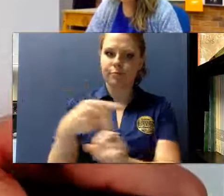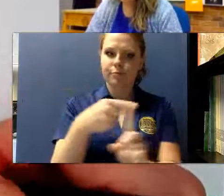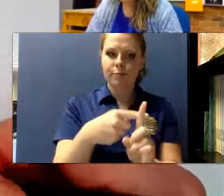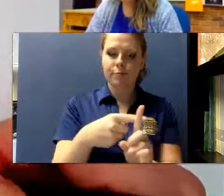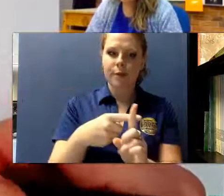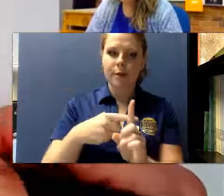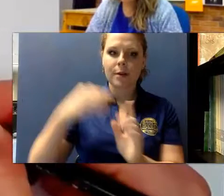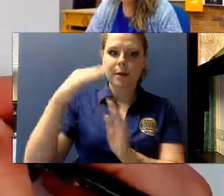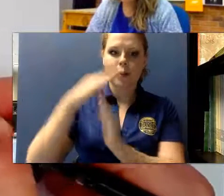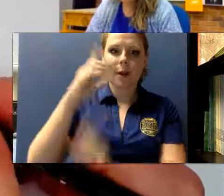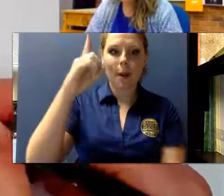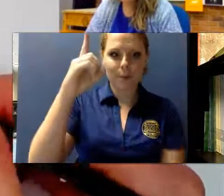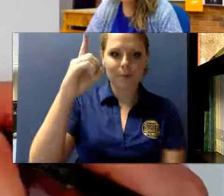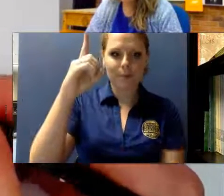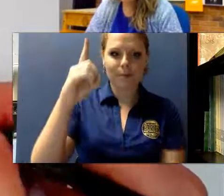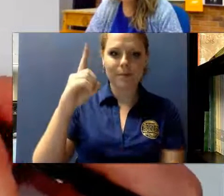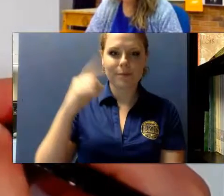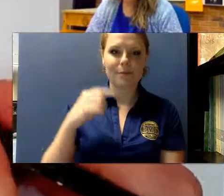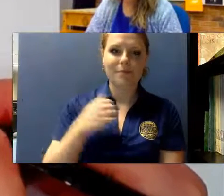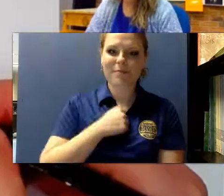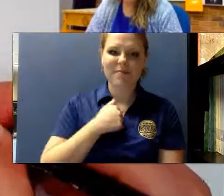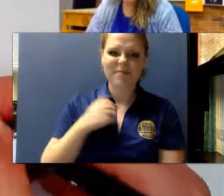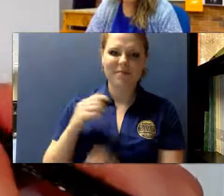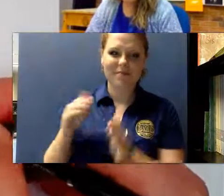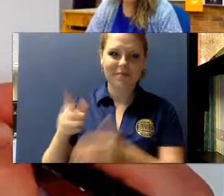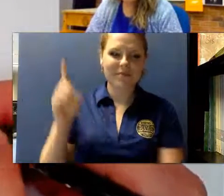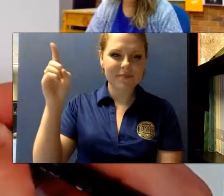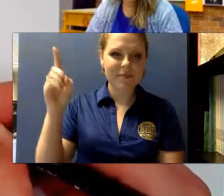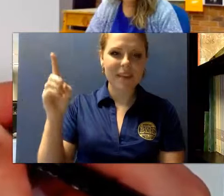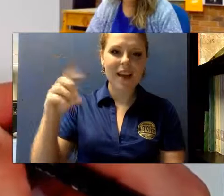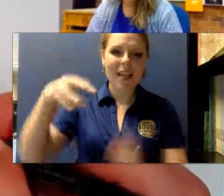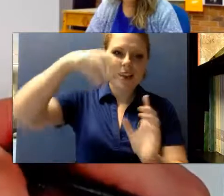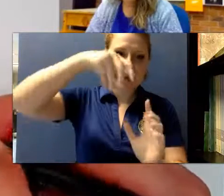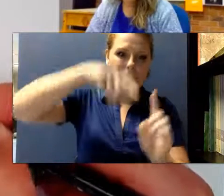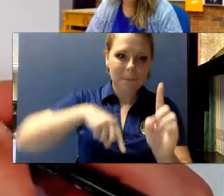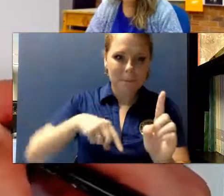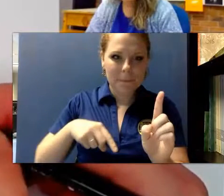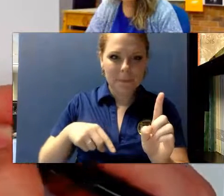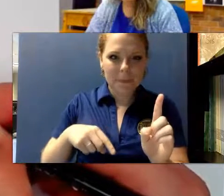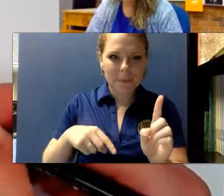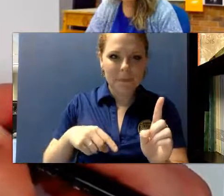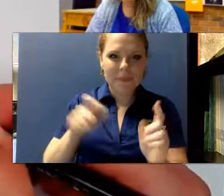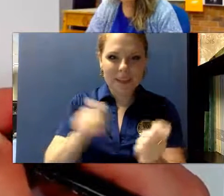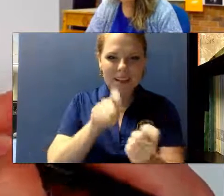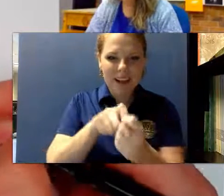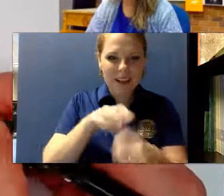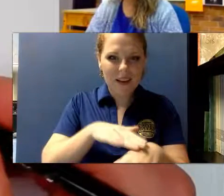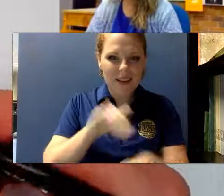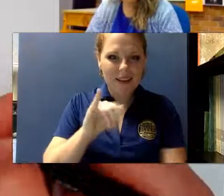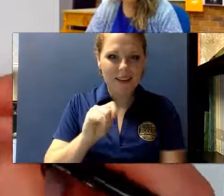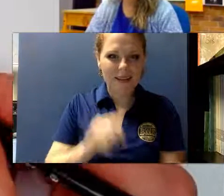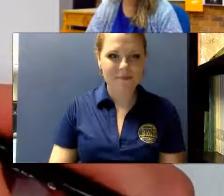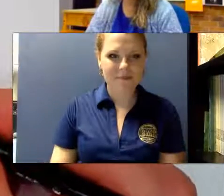tallest bottle being along this point. The cap is along this point. I mean, it's not exactly on it, but we're in the